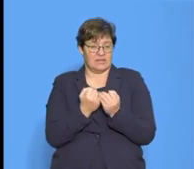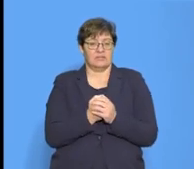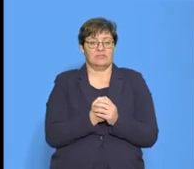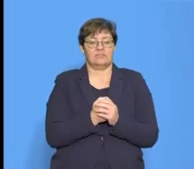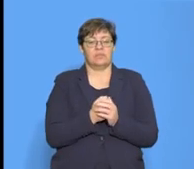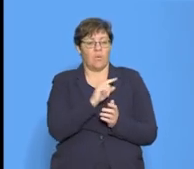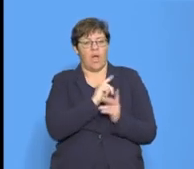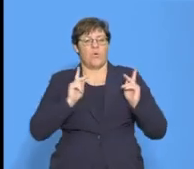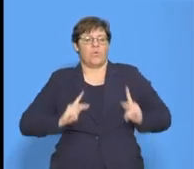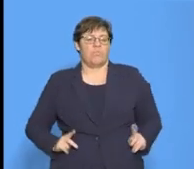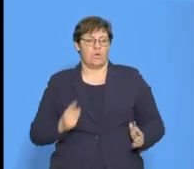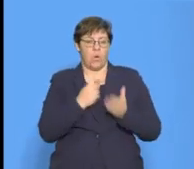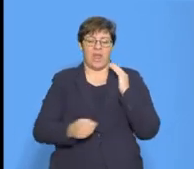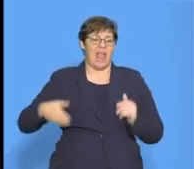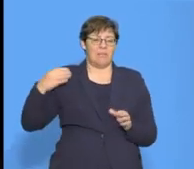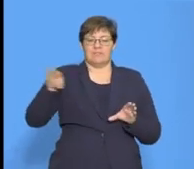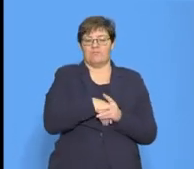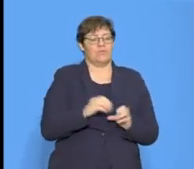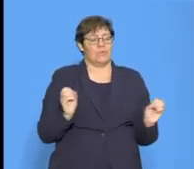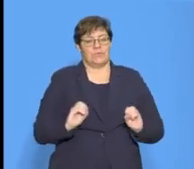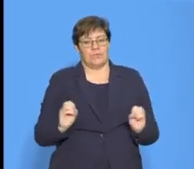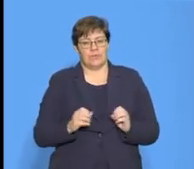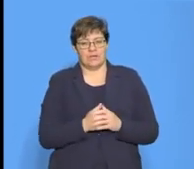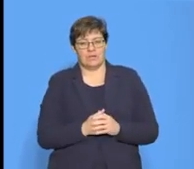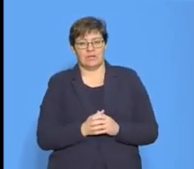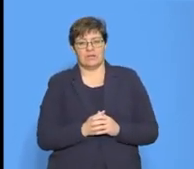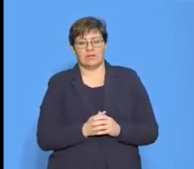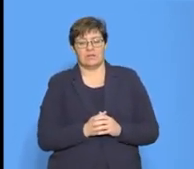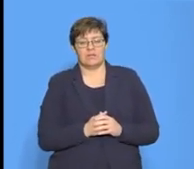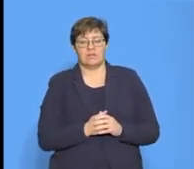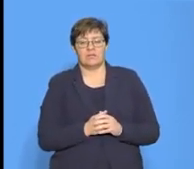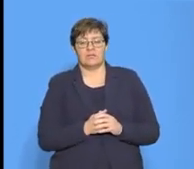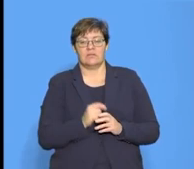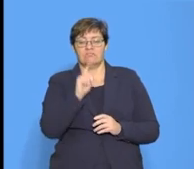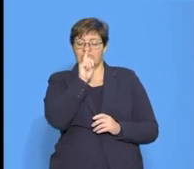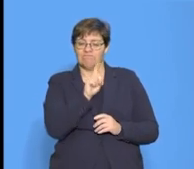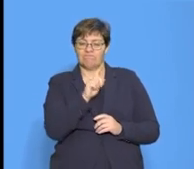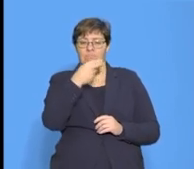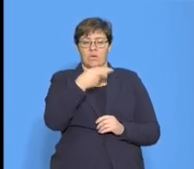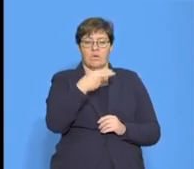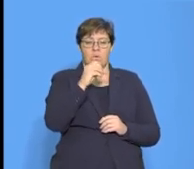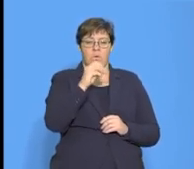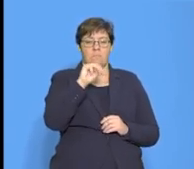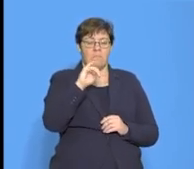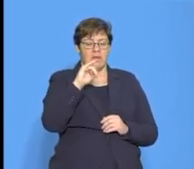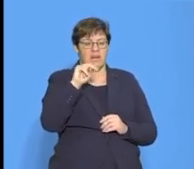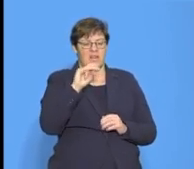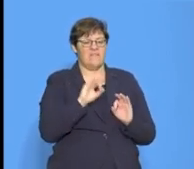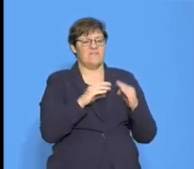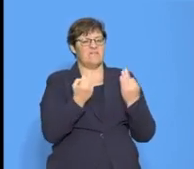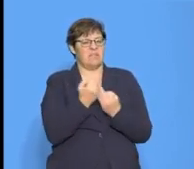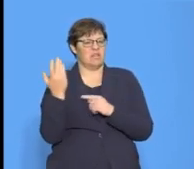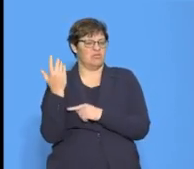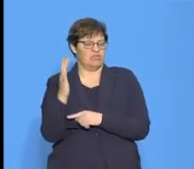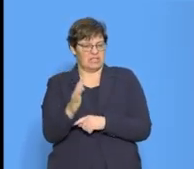it's, hominins are just humans. There are no apes here. And if we have a look, this is the hominin family tree.